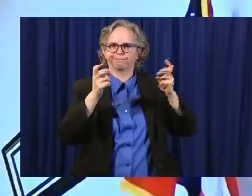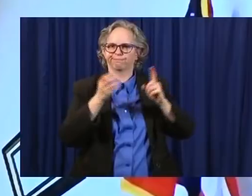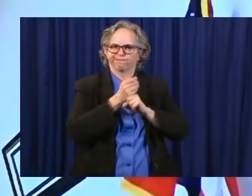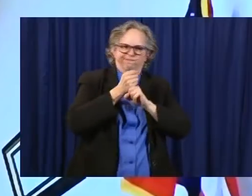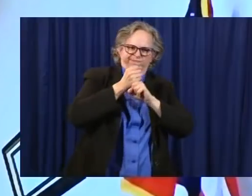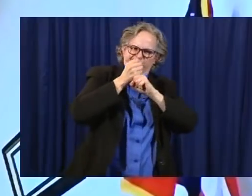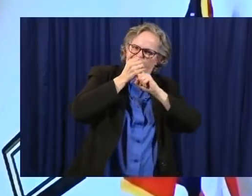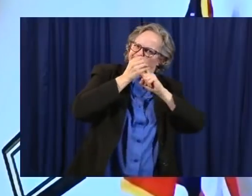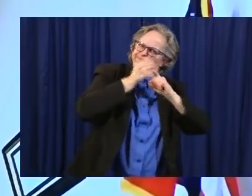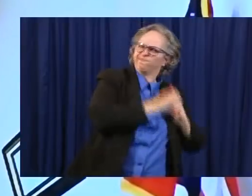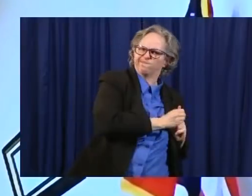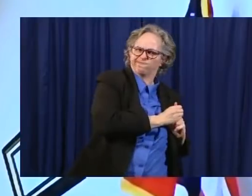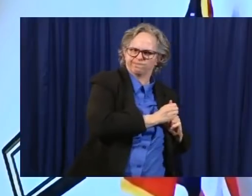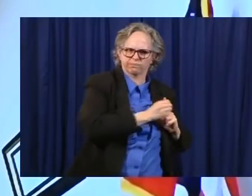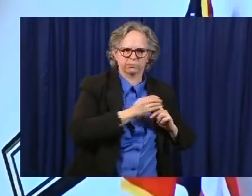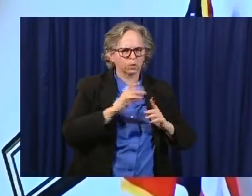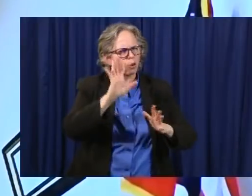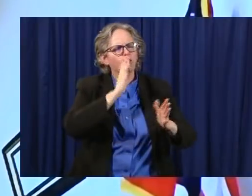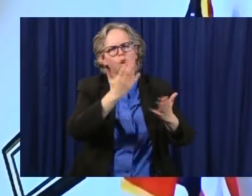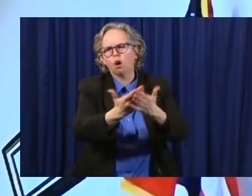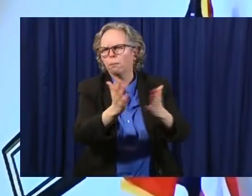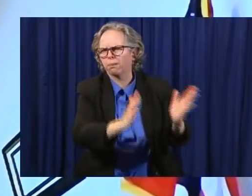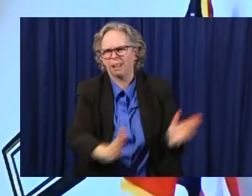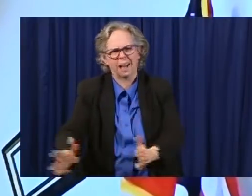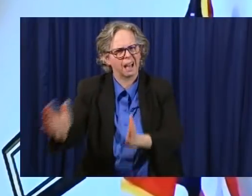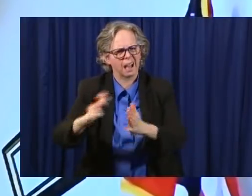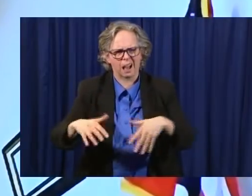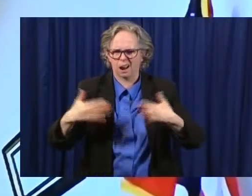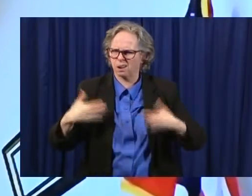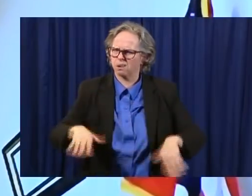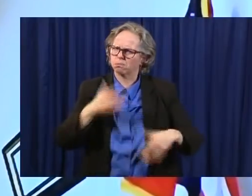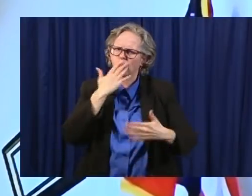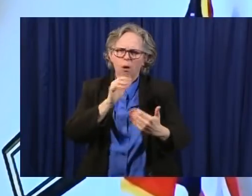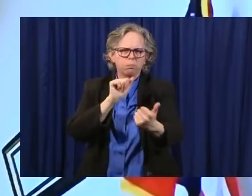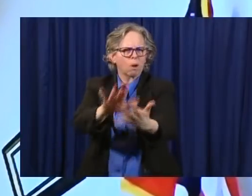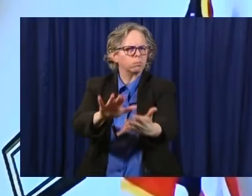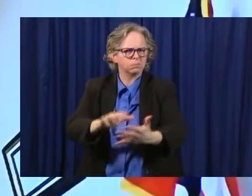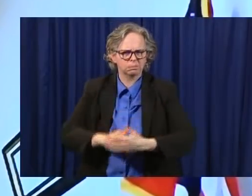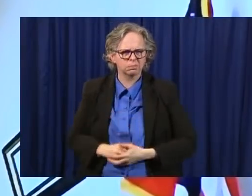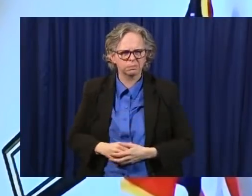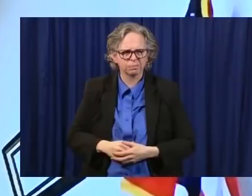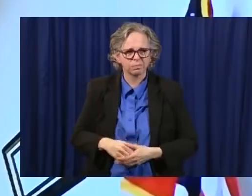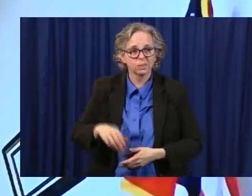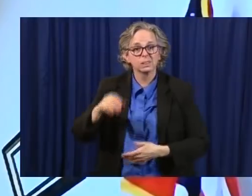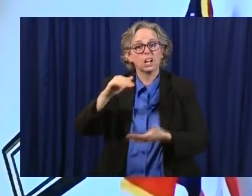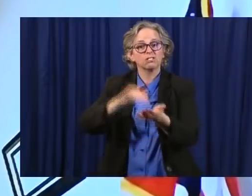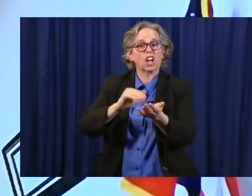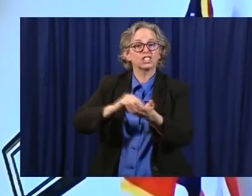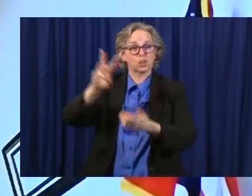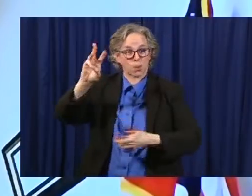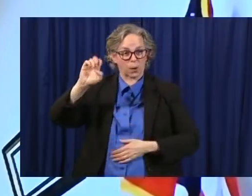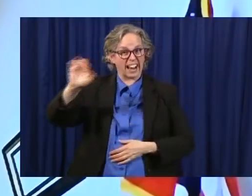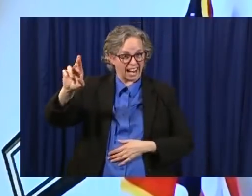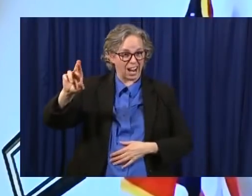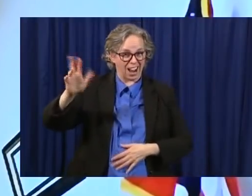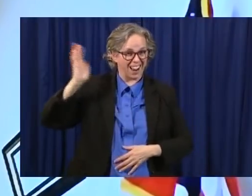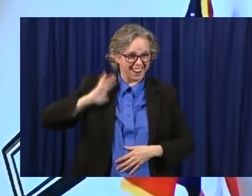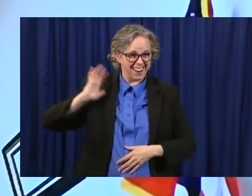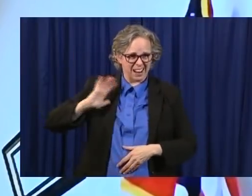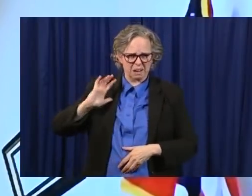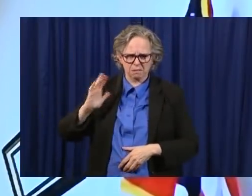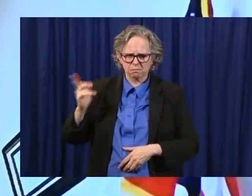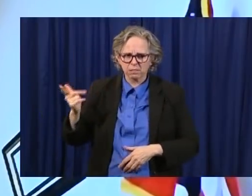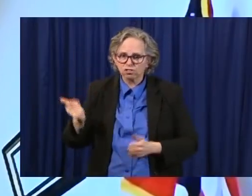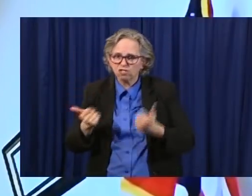good system. As you've just heard, Dr. Weir made some suggestions on changing the physical plant. They've